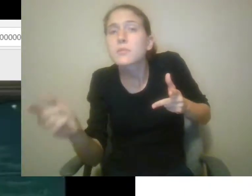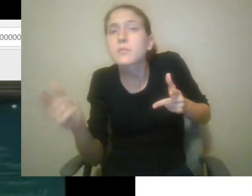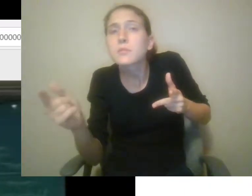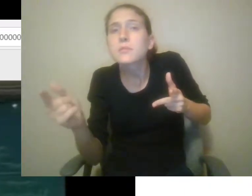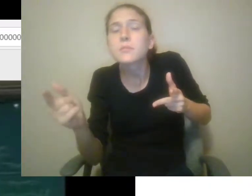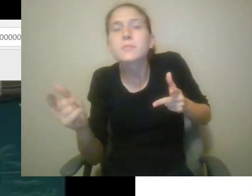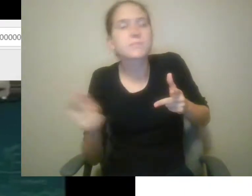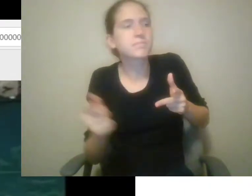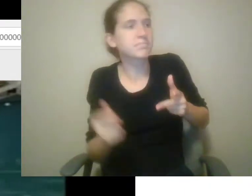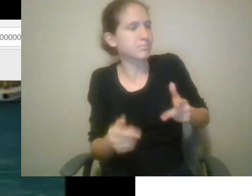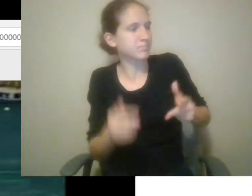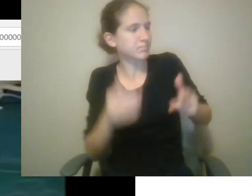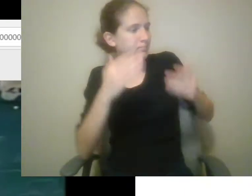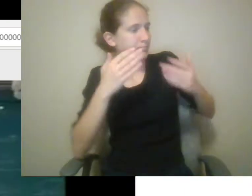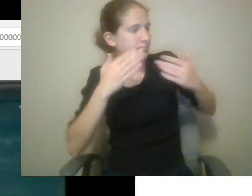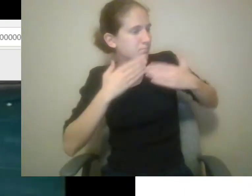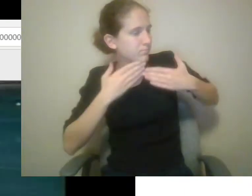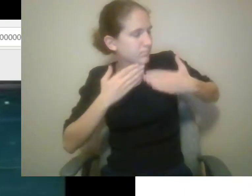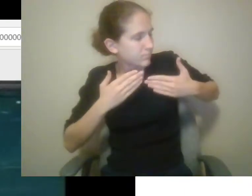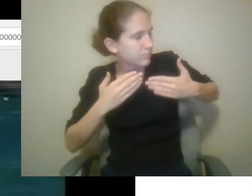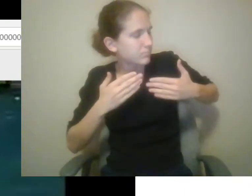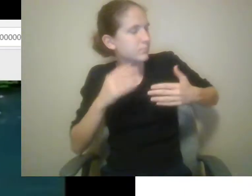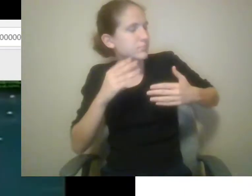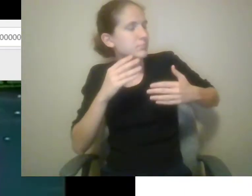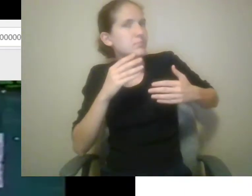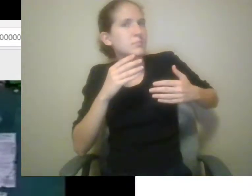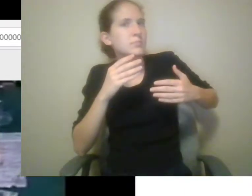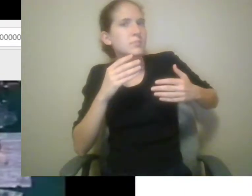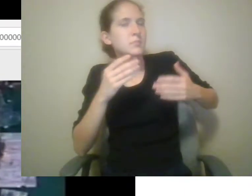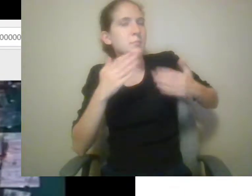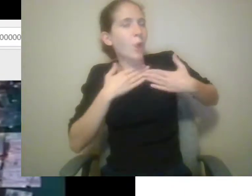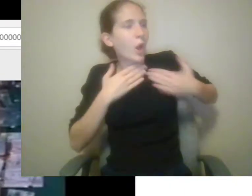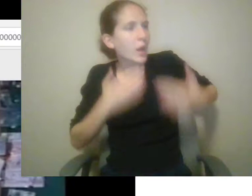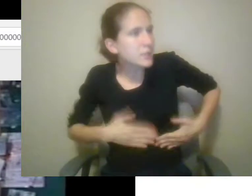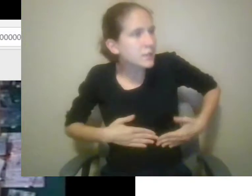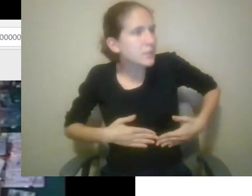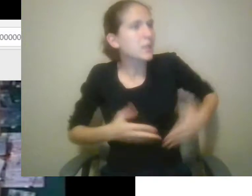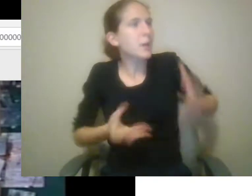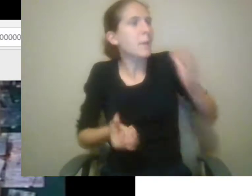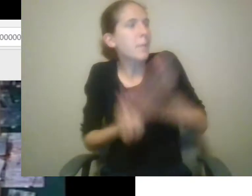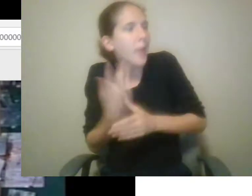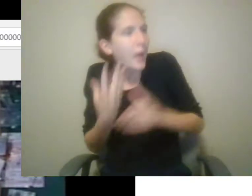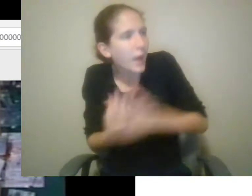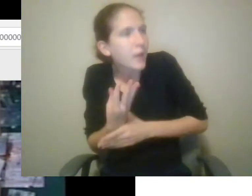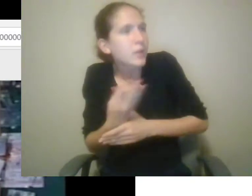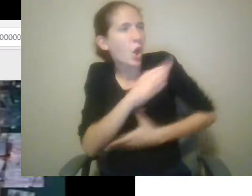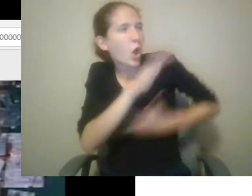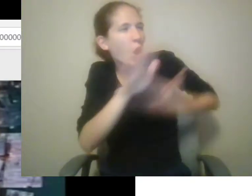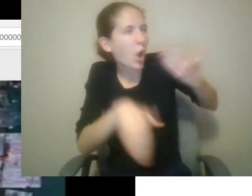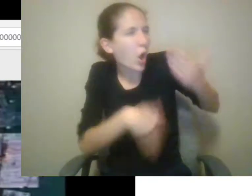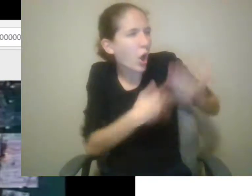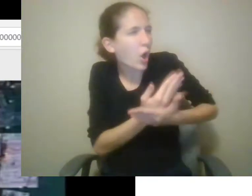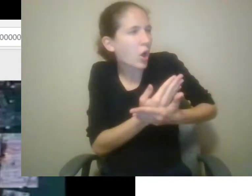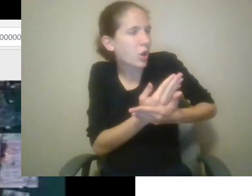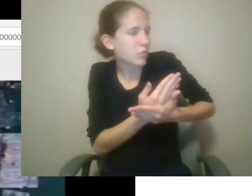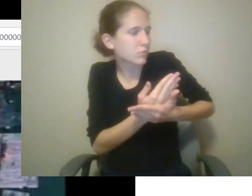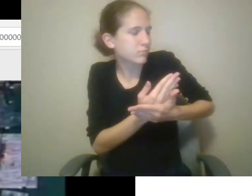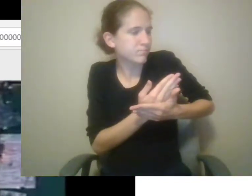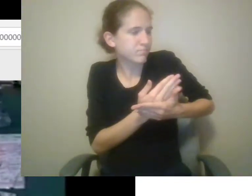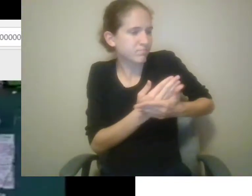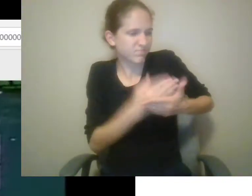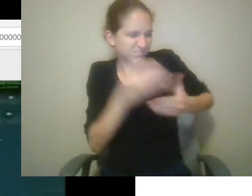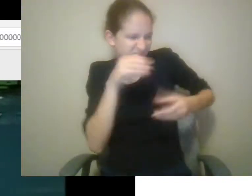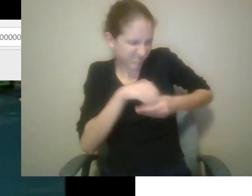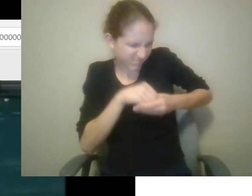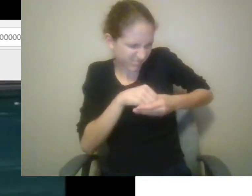Okay. Not only are all living things made of cells, they are also the building blocks. Cells are the building blocks of all living things. All right,